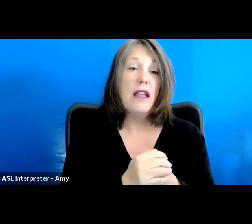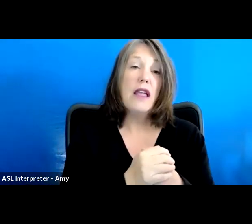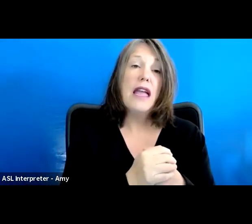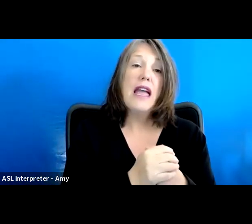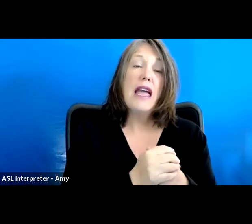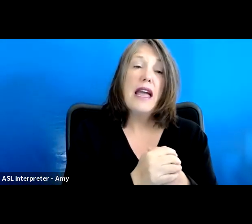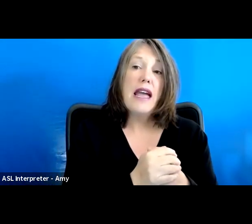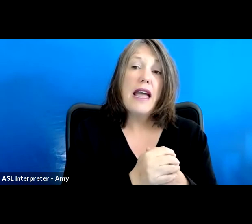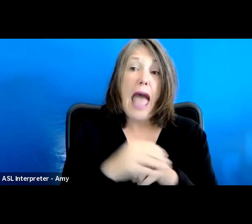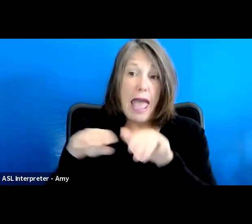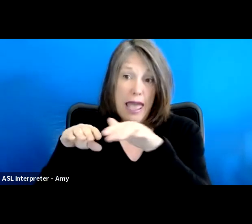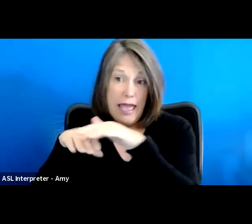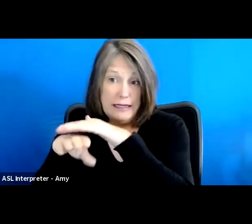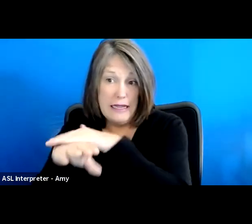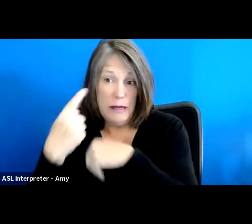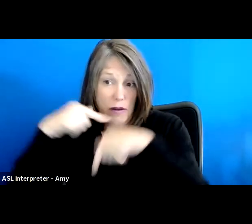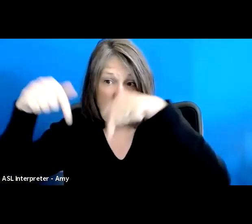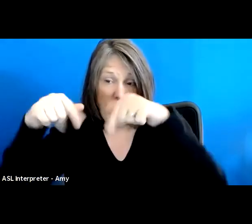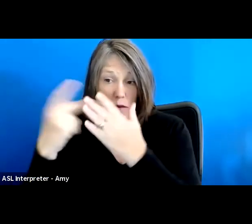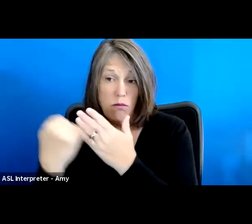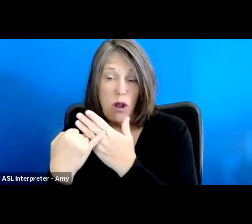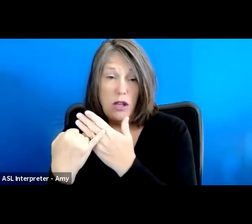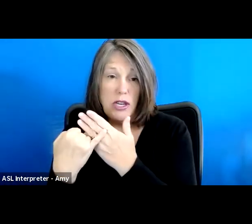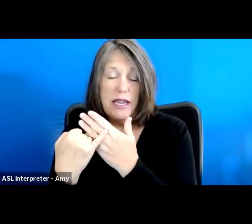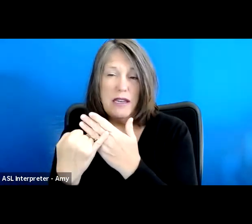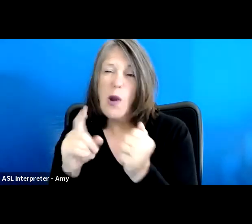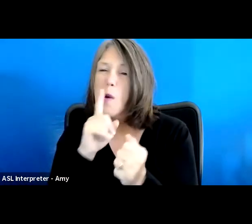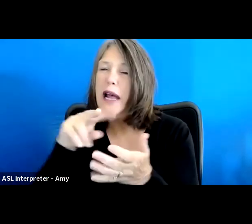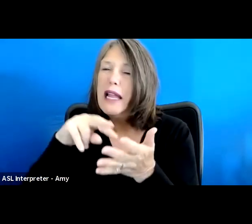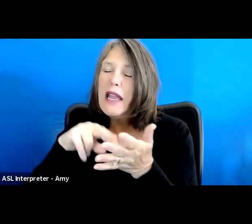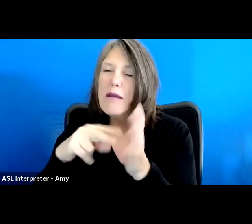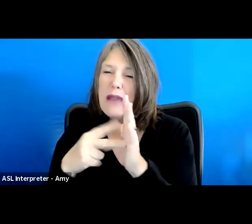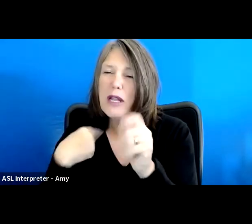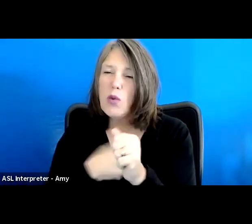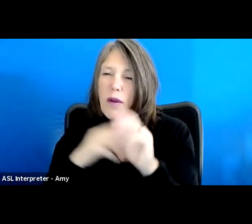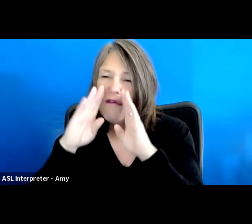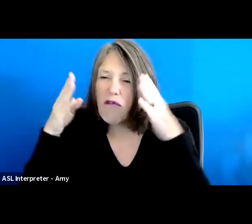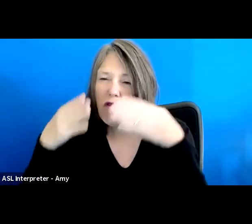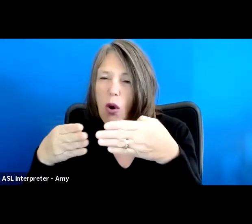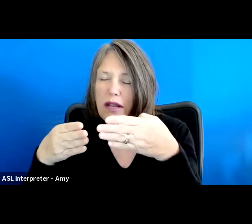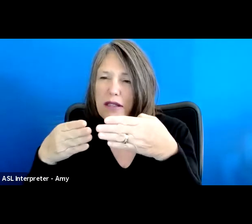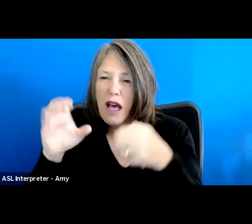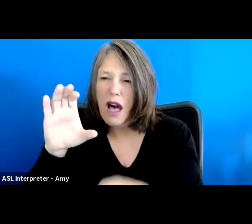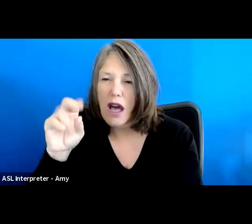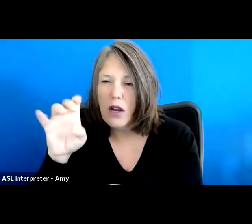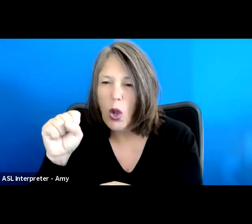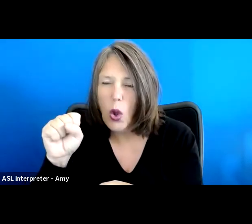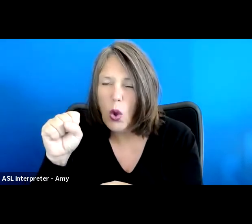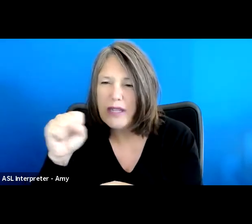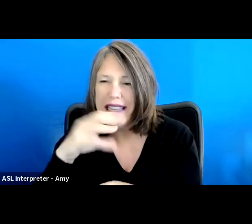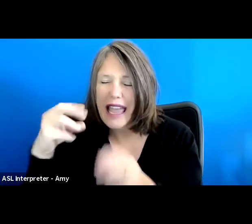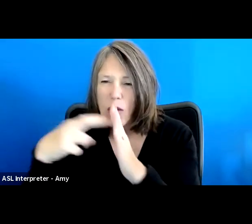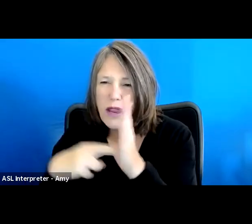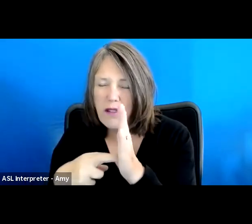Accessibility for this project, this is really focusing on codes and regulations, right?